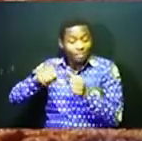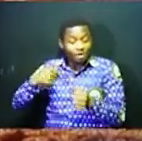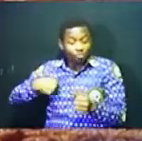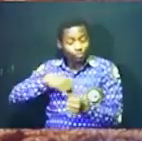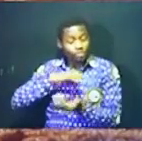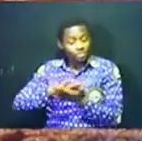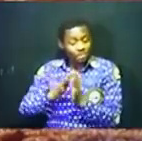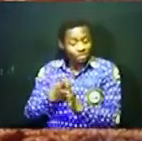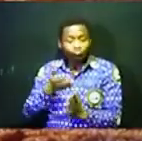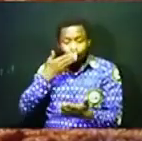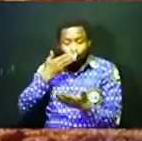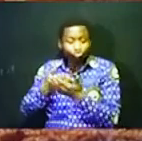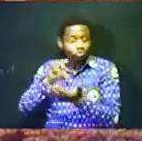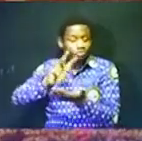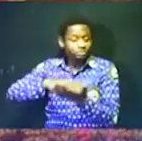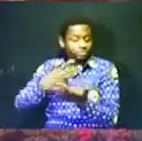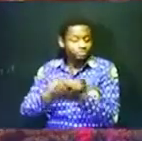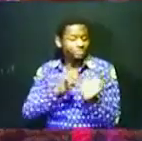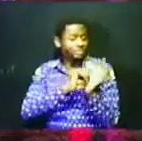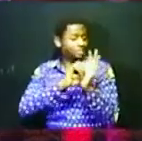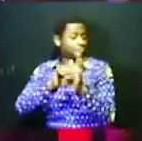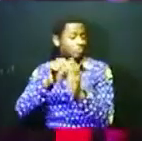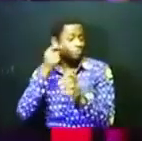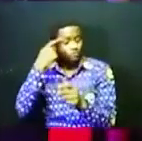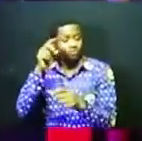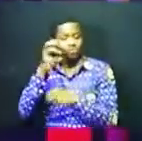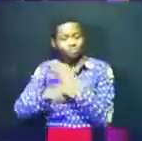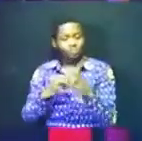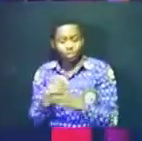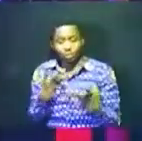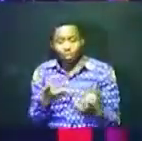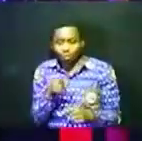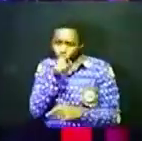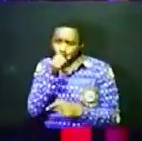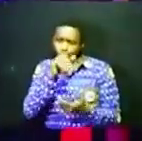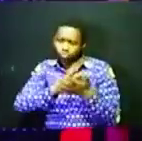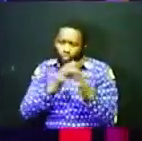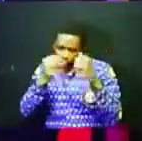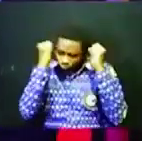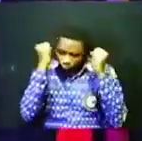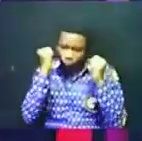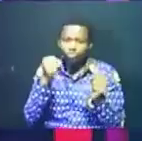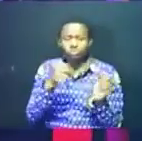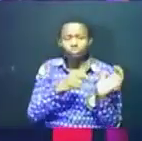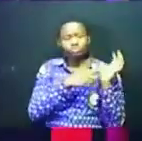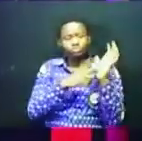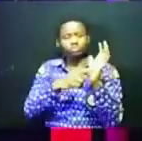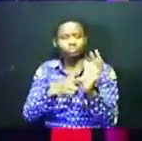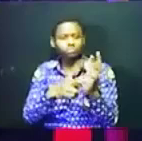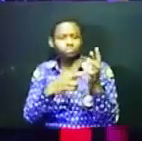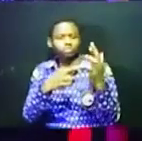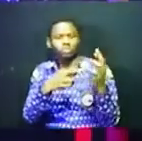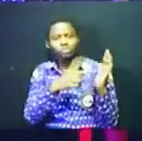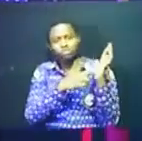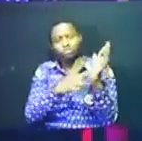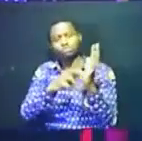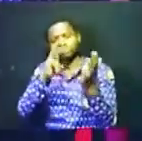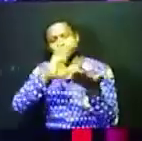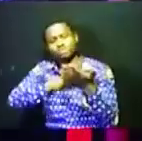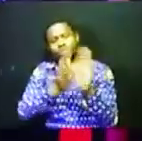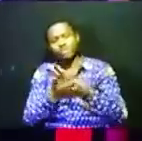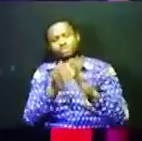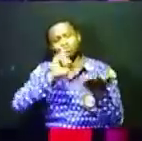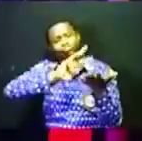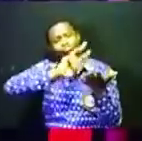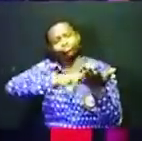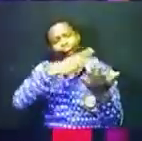Because I want us to determine to stand in bail for God. Let us rise and come to